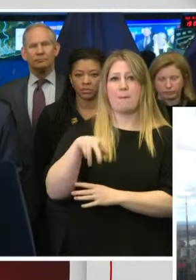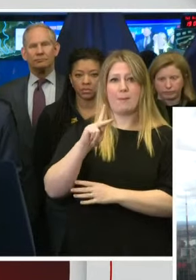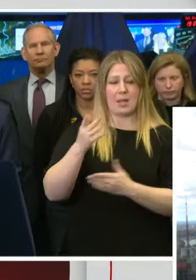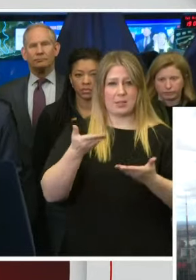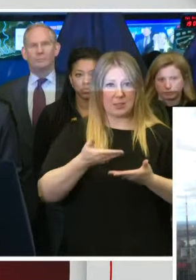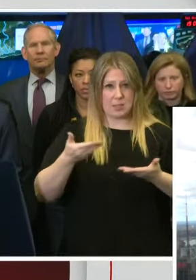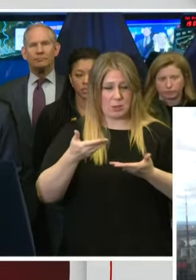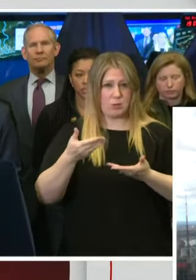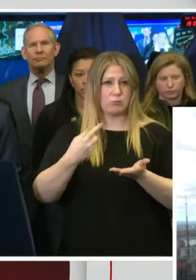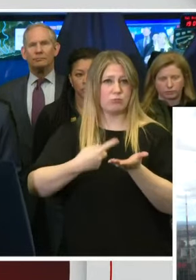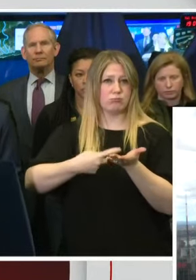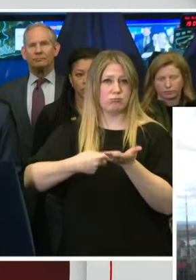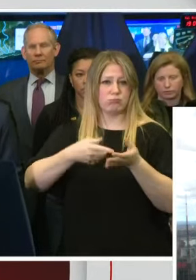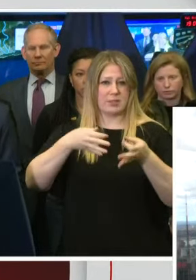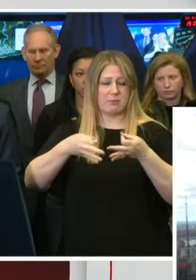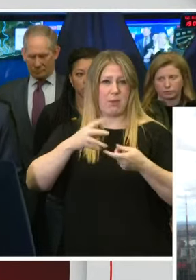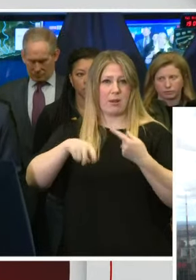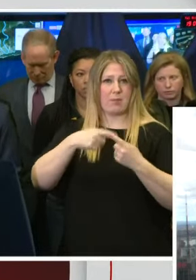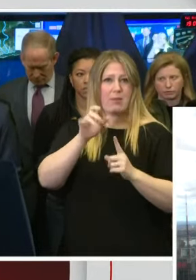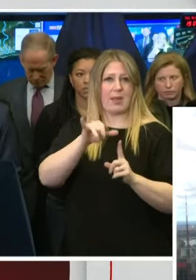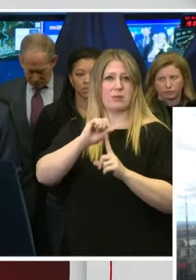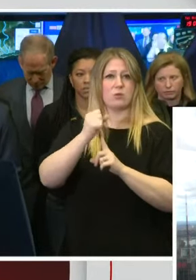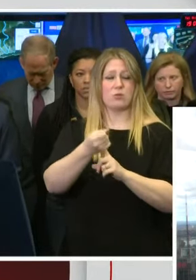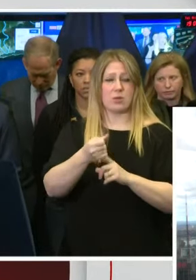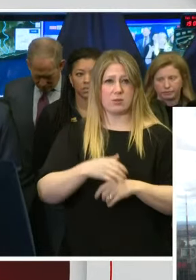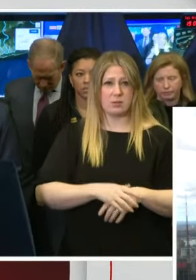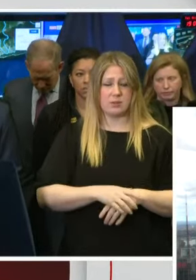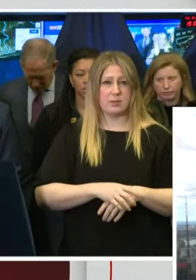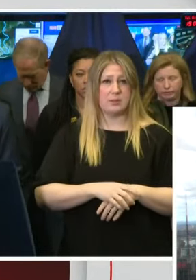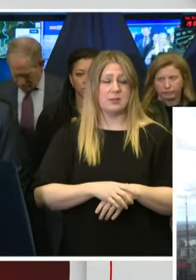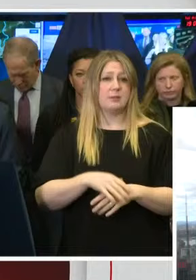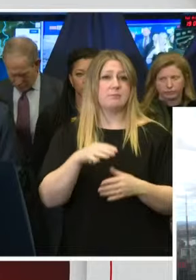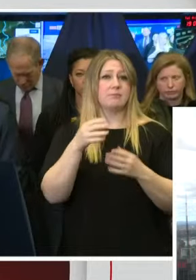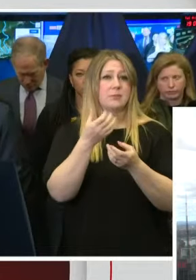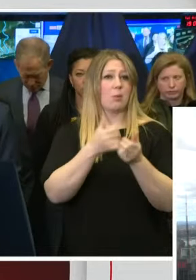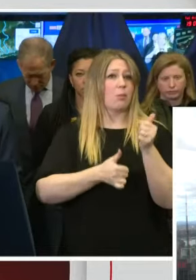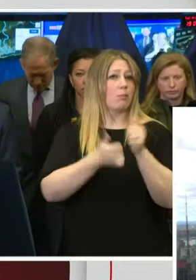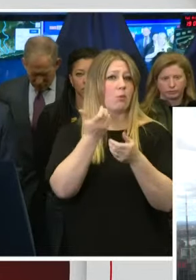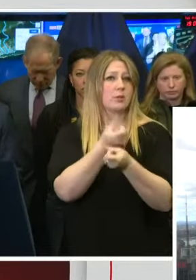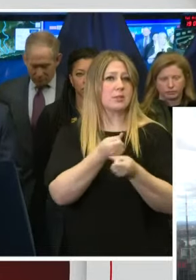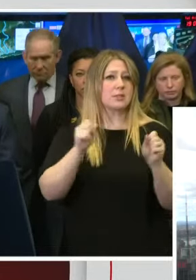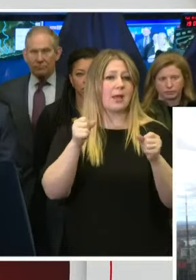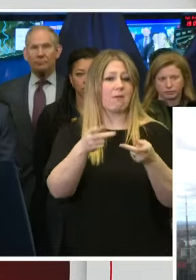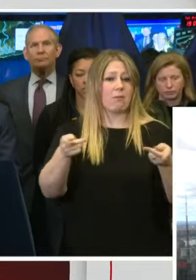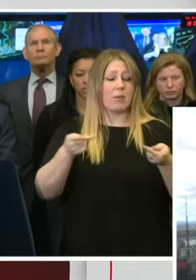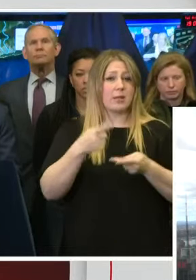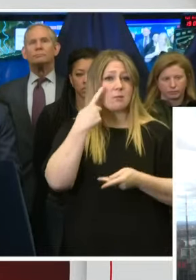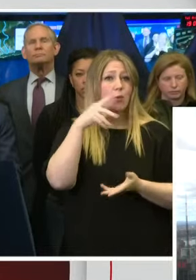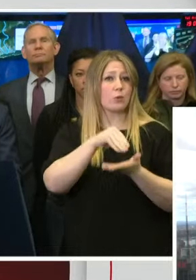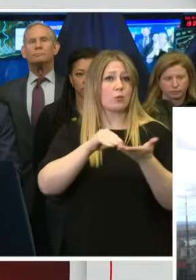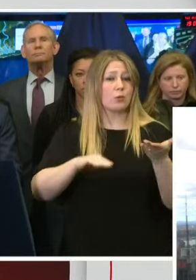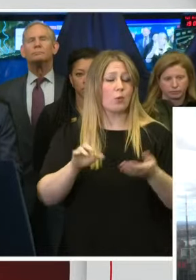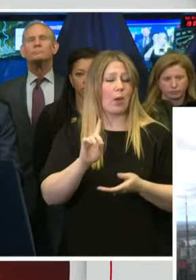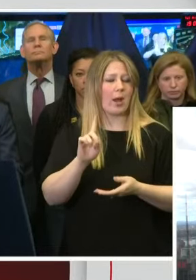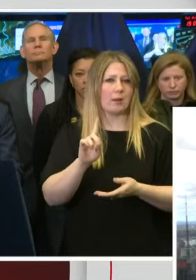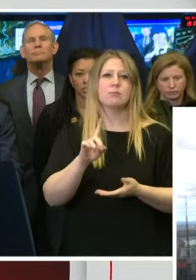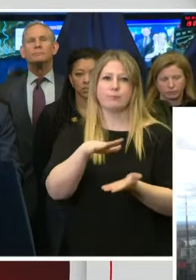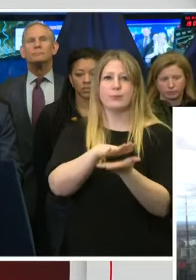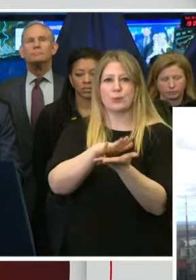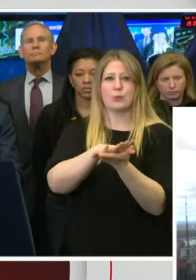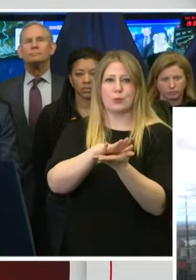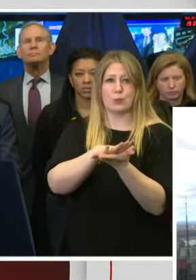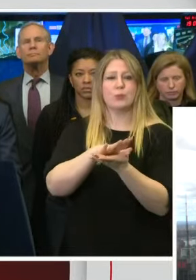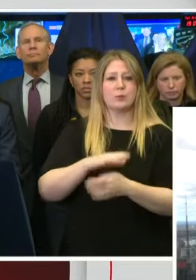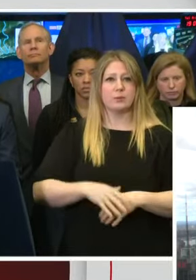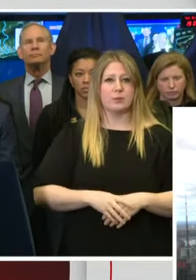and over again, the safest place for our students, we believe, will continue to be in school. At this point, we do not have